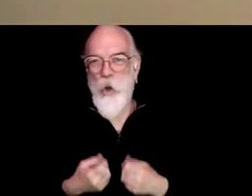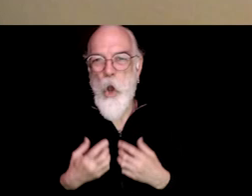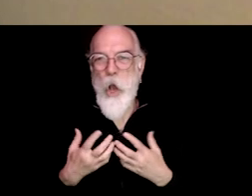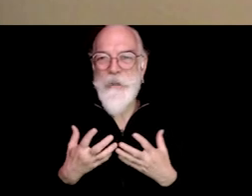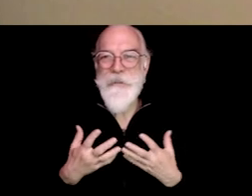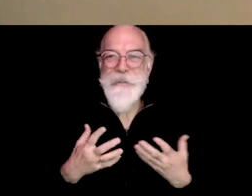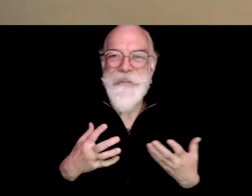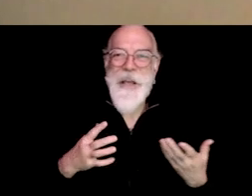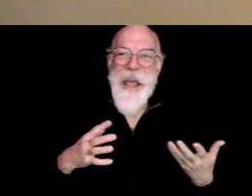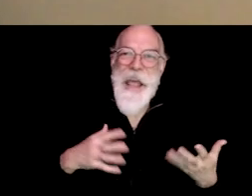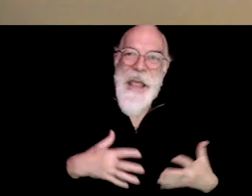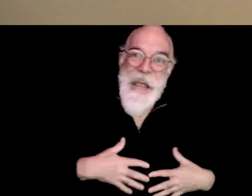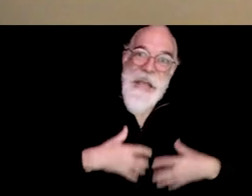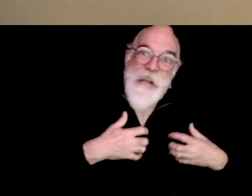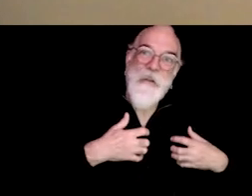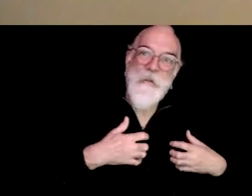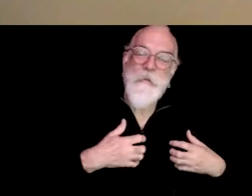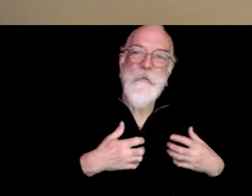justice,